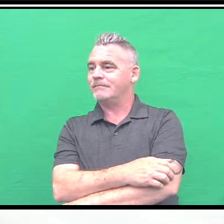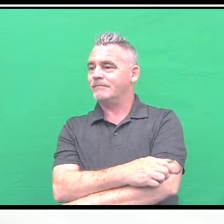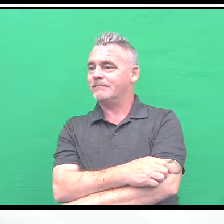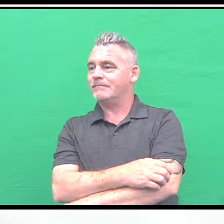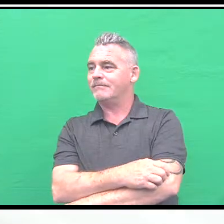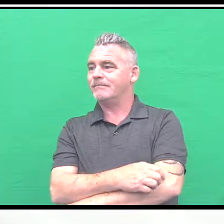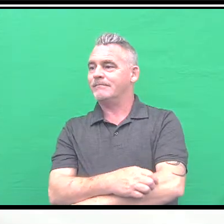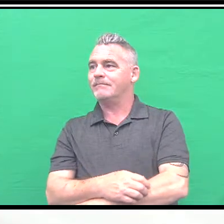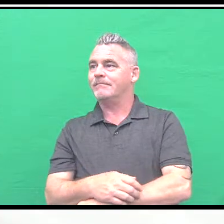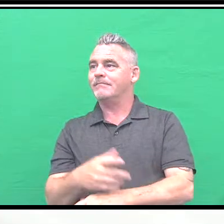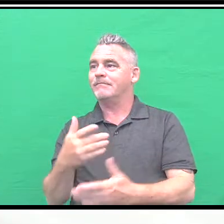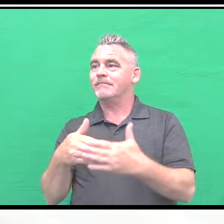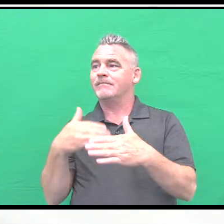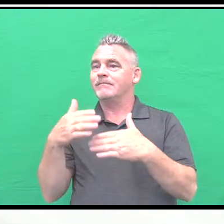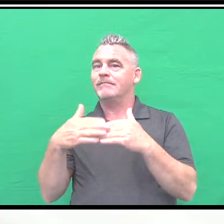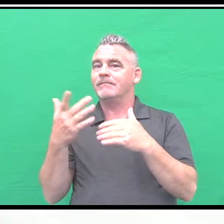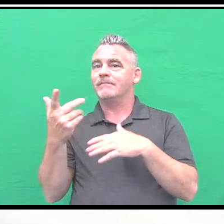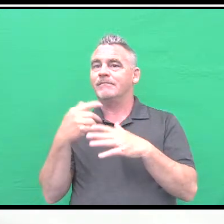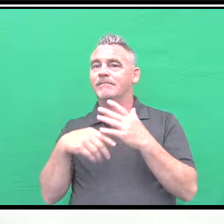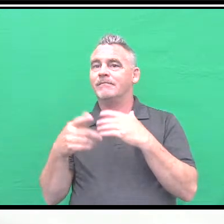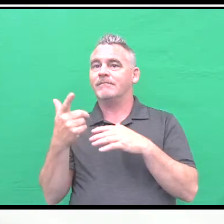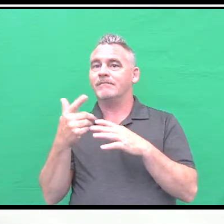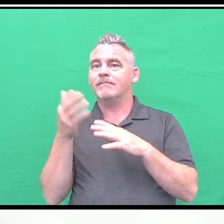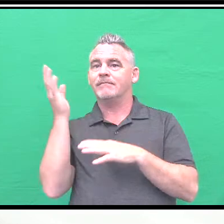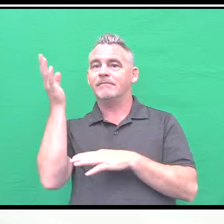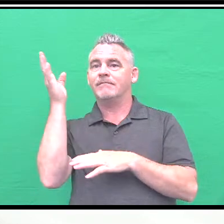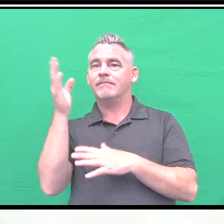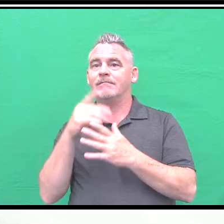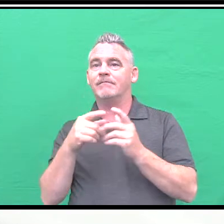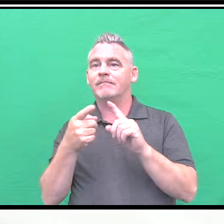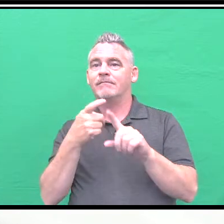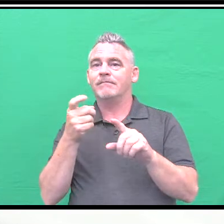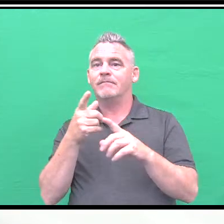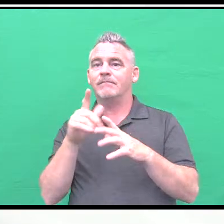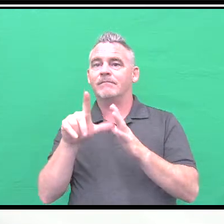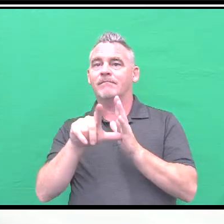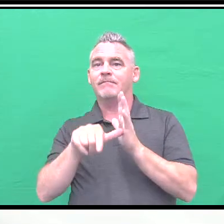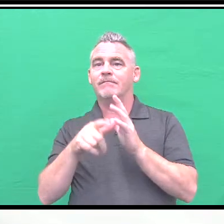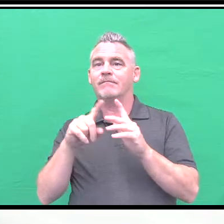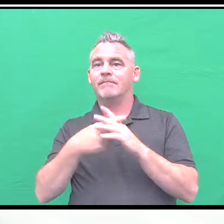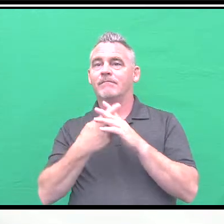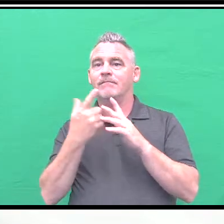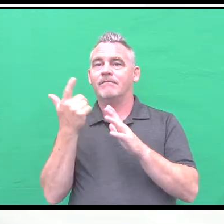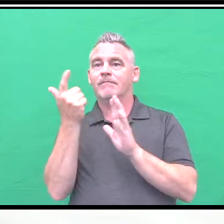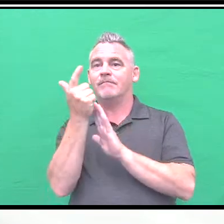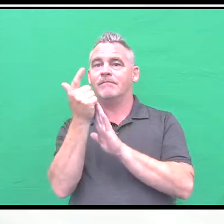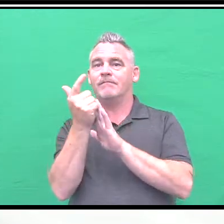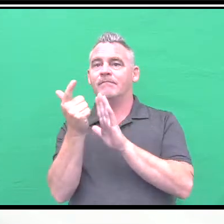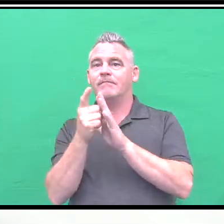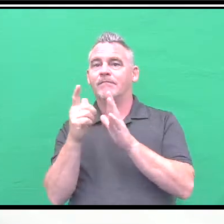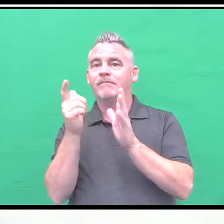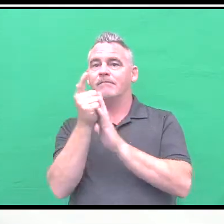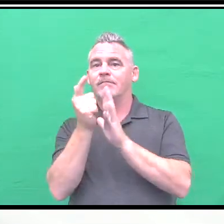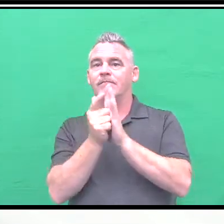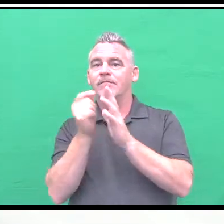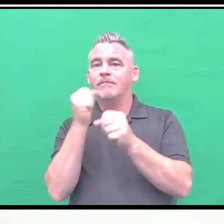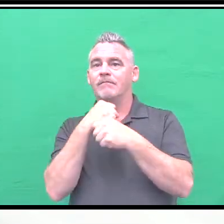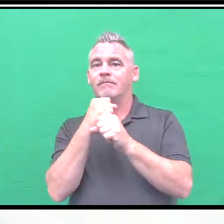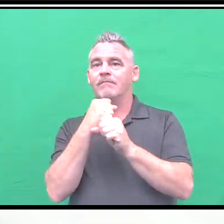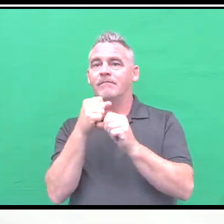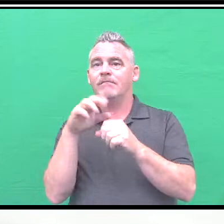All right, next up, we're going to have a presentation on the late start legislation update. This has to do with